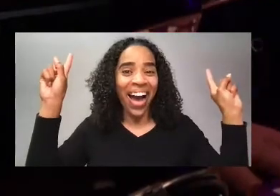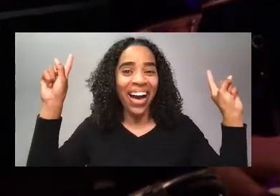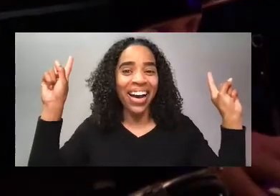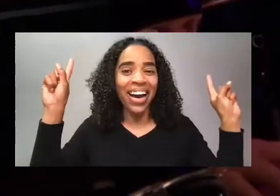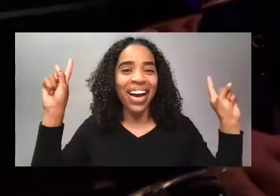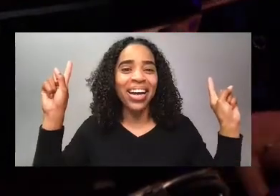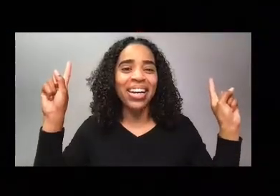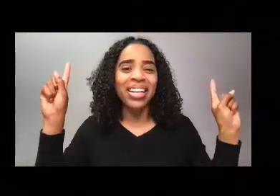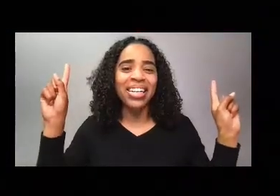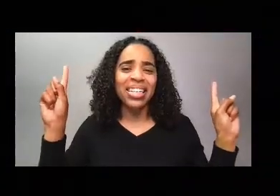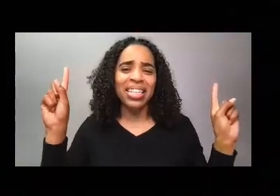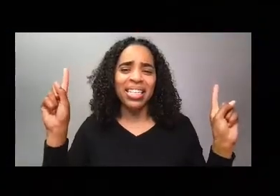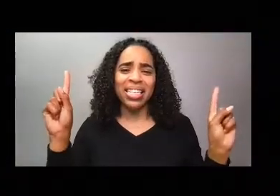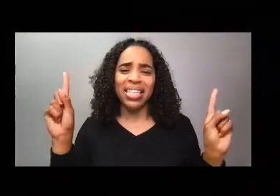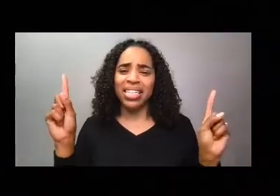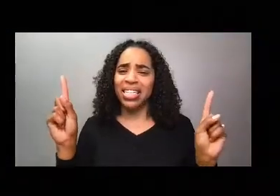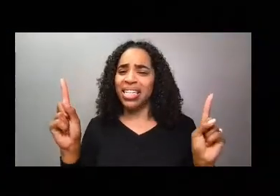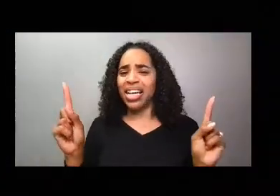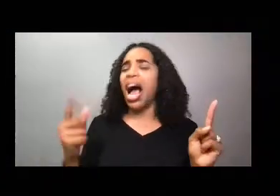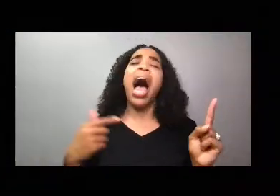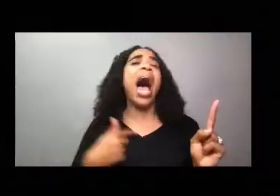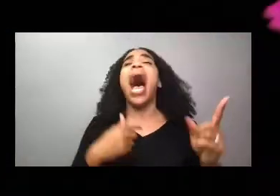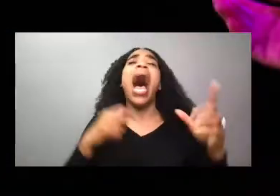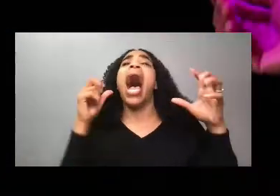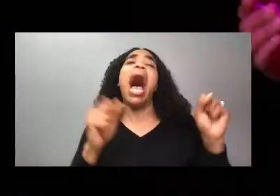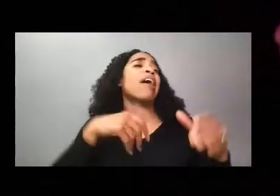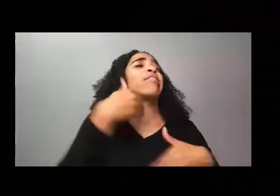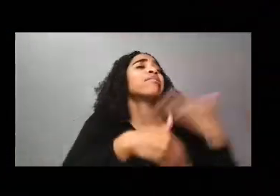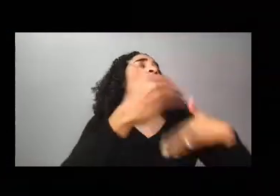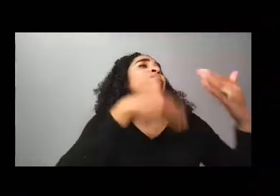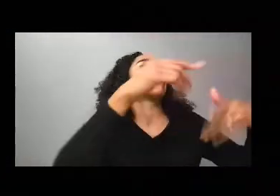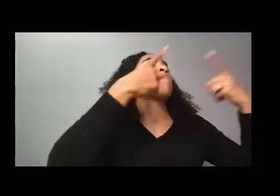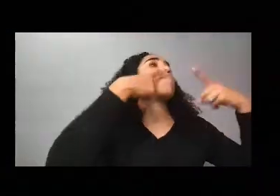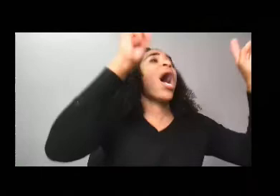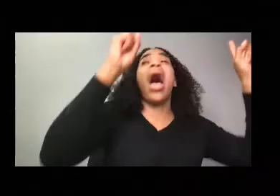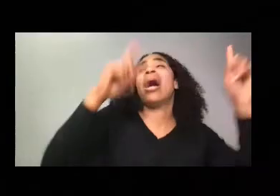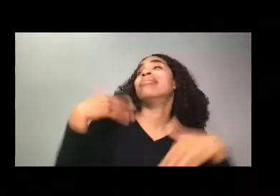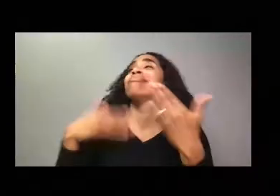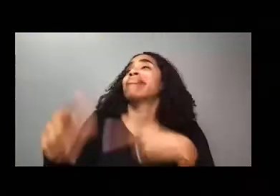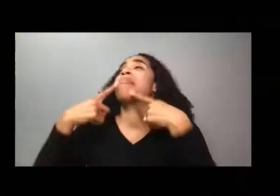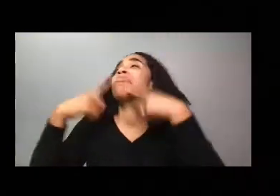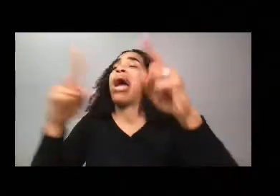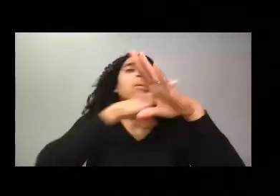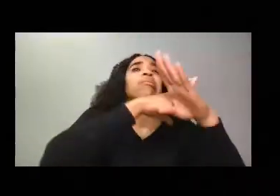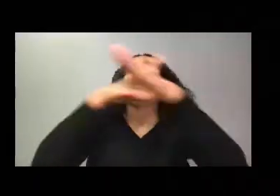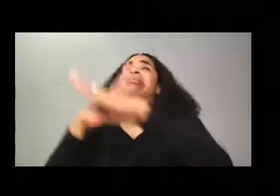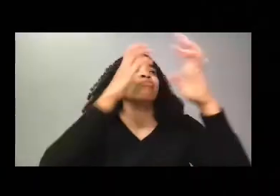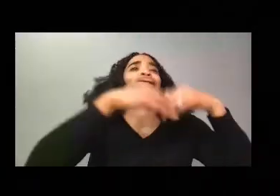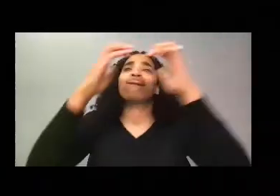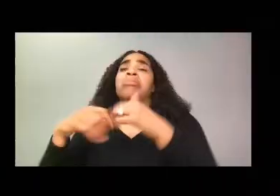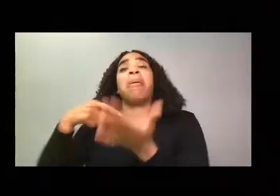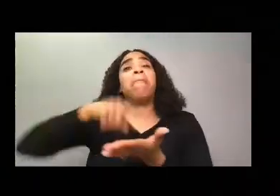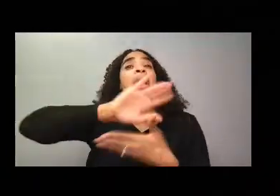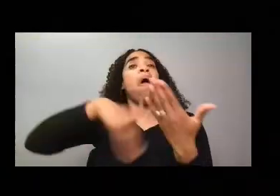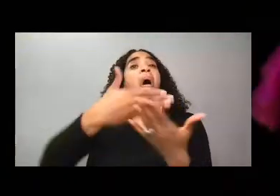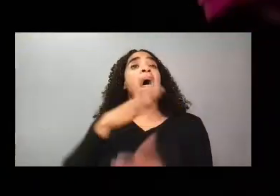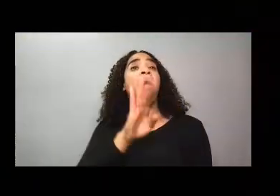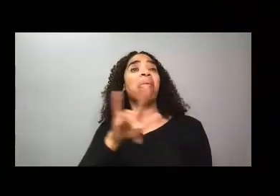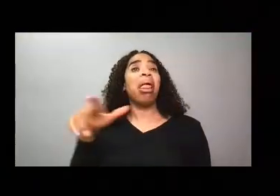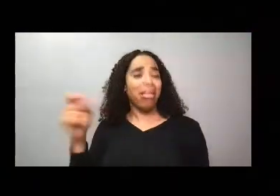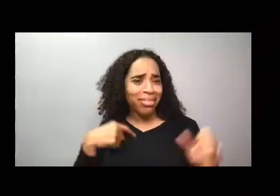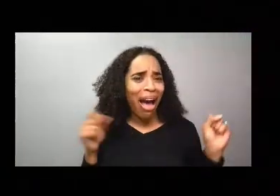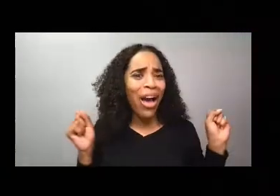things. Swam a few rivers, climbed a few hills, paid all my bills.